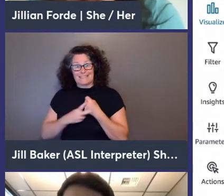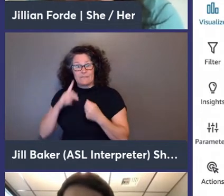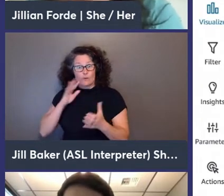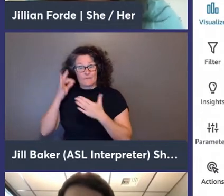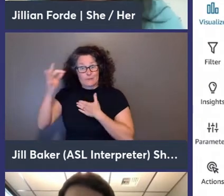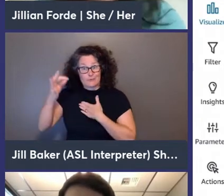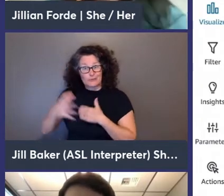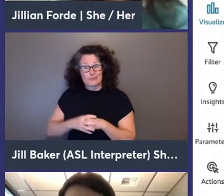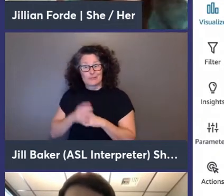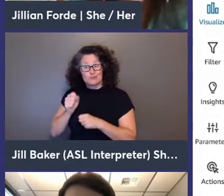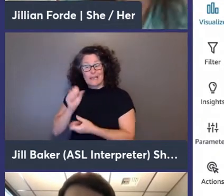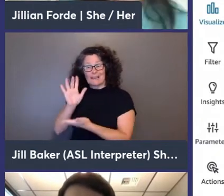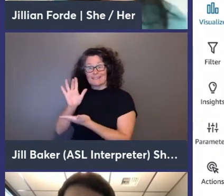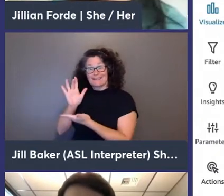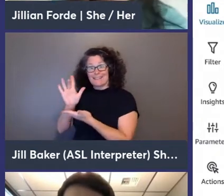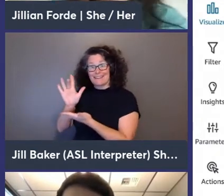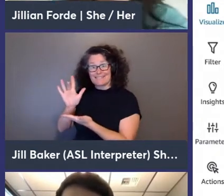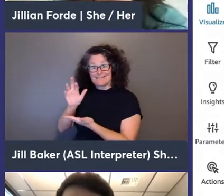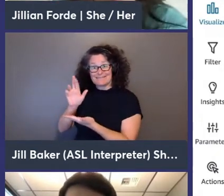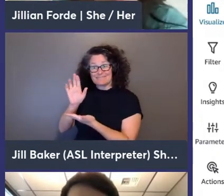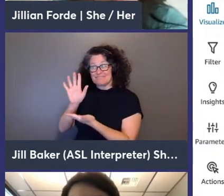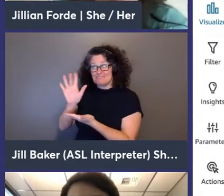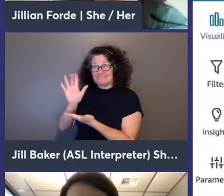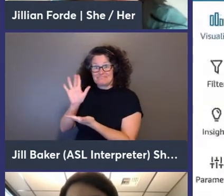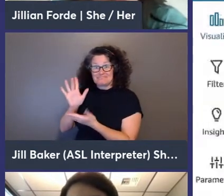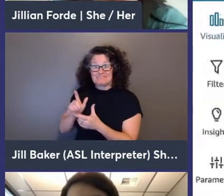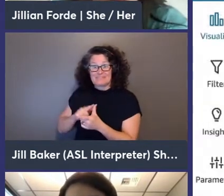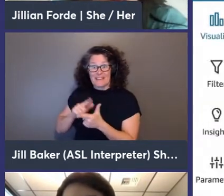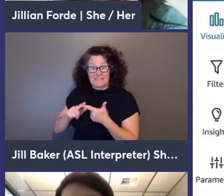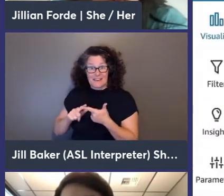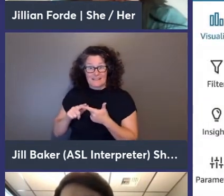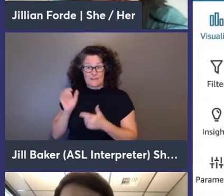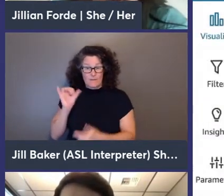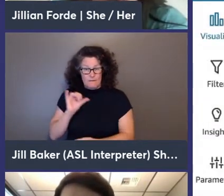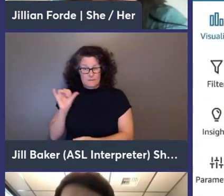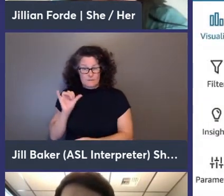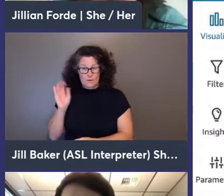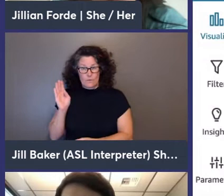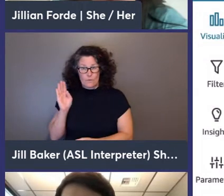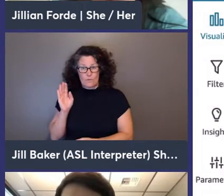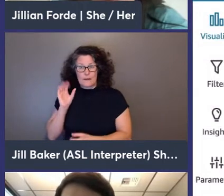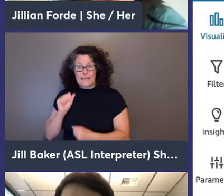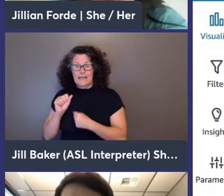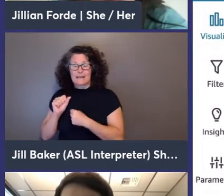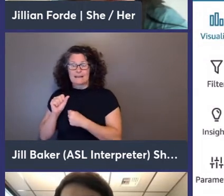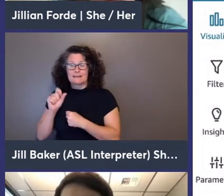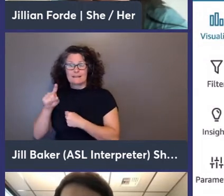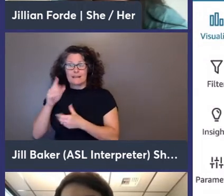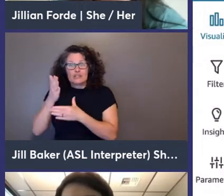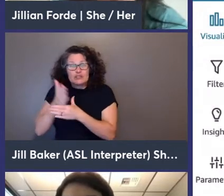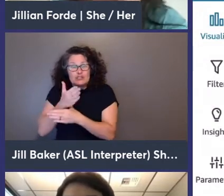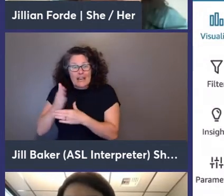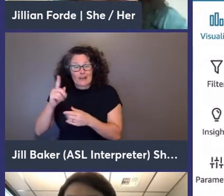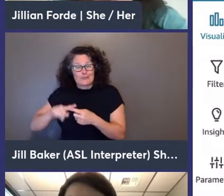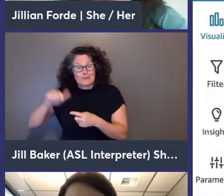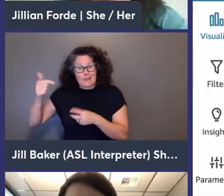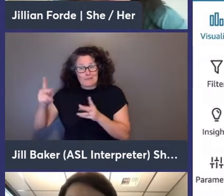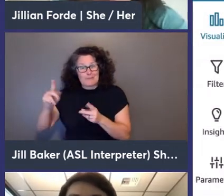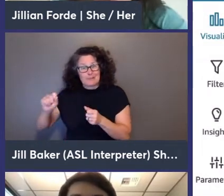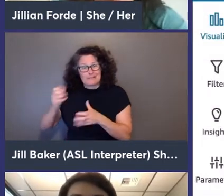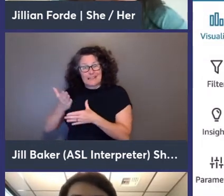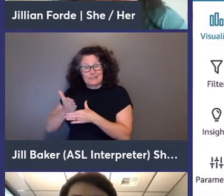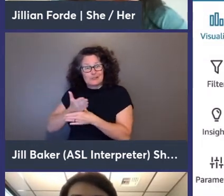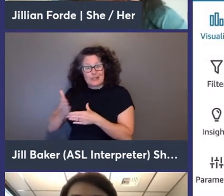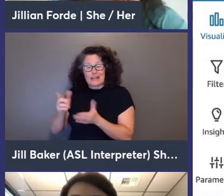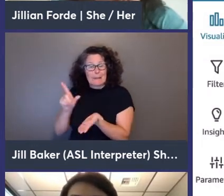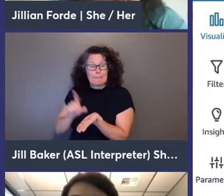it by clicking this button, and also you can also share it to others and also publish it